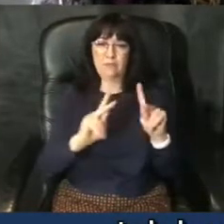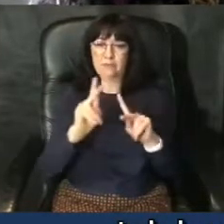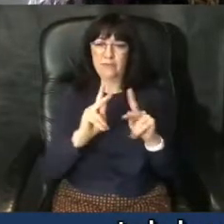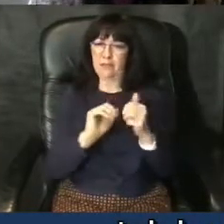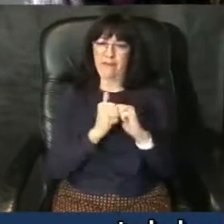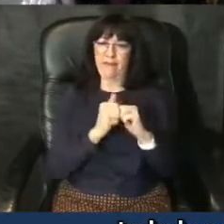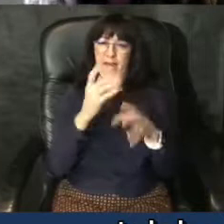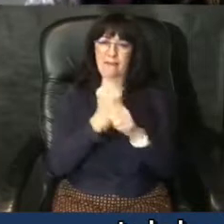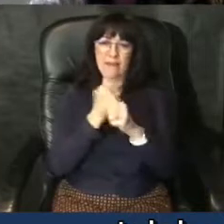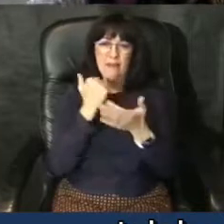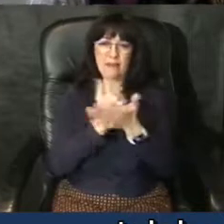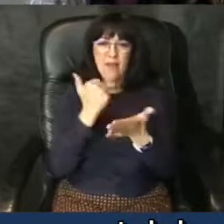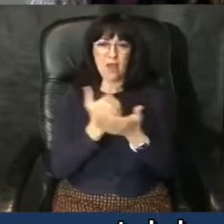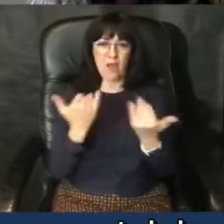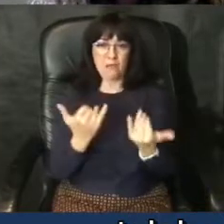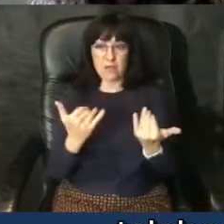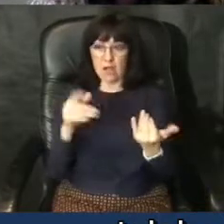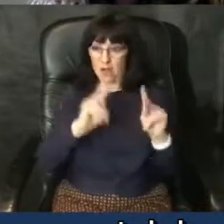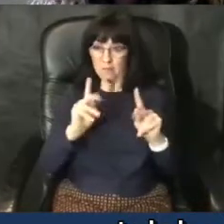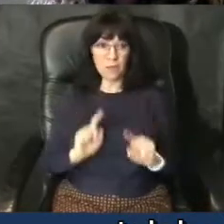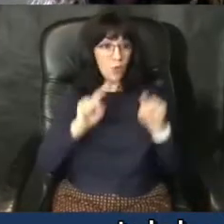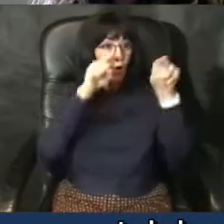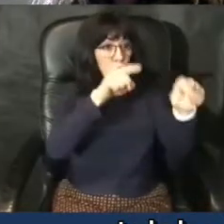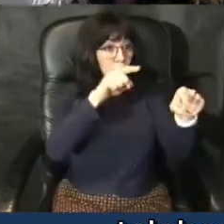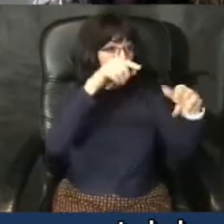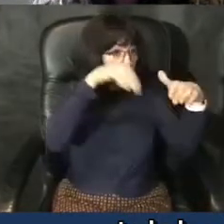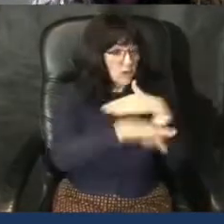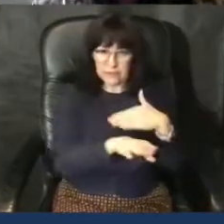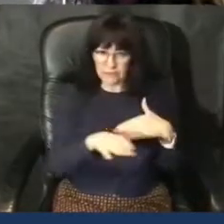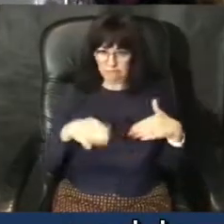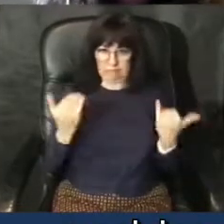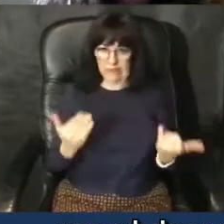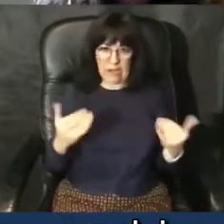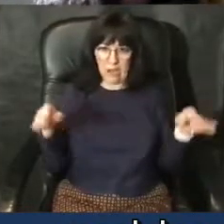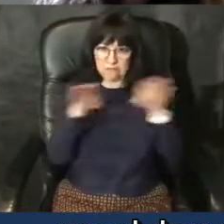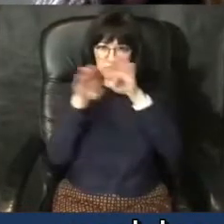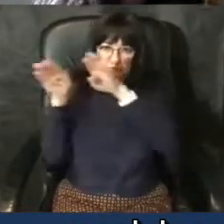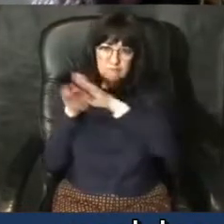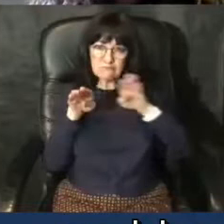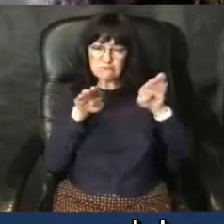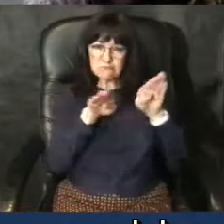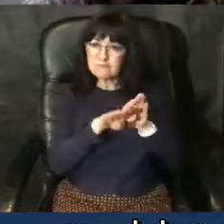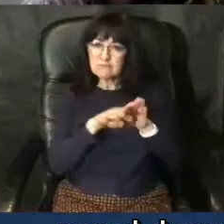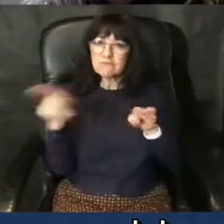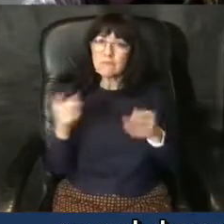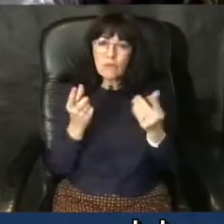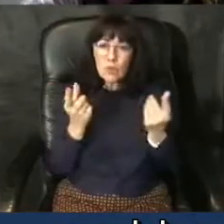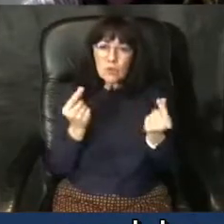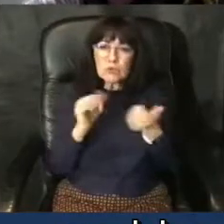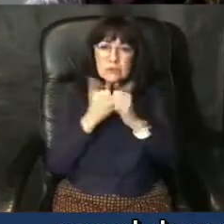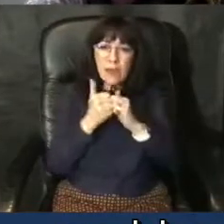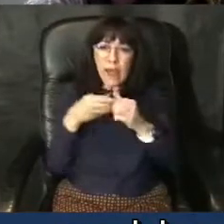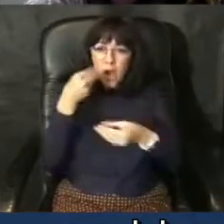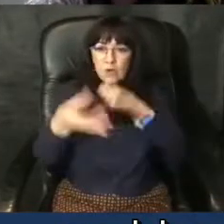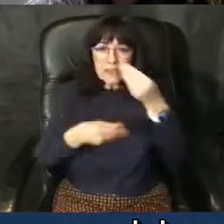telehealth. What about individuals who are either receiving medication-assisted